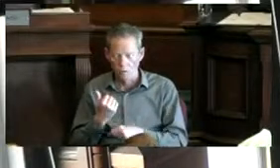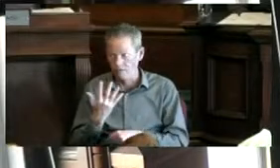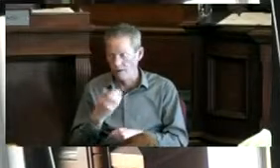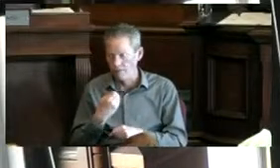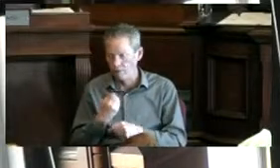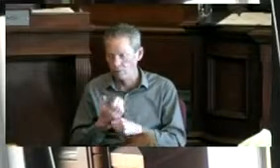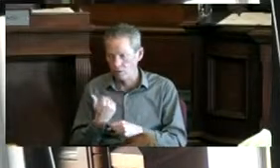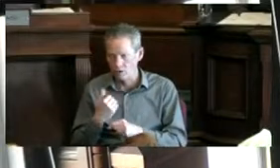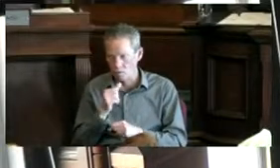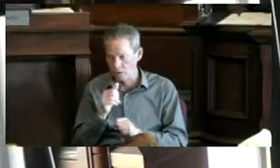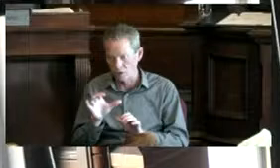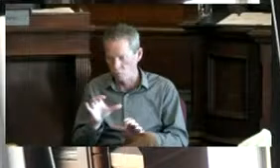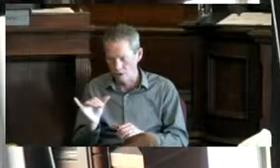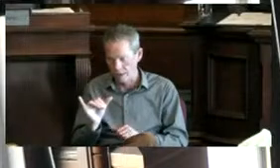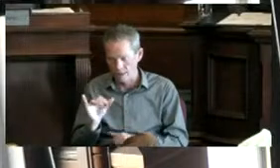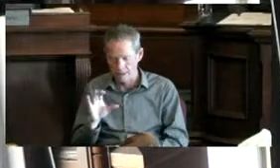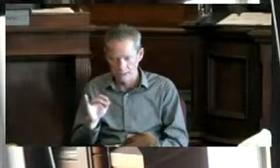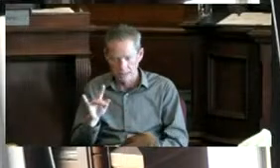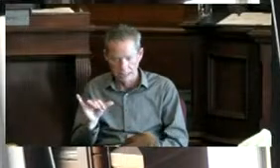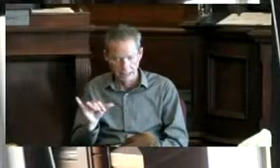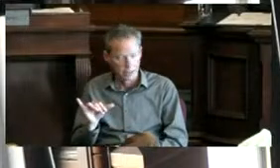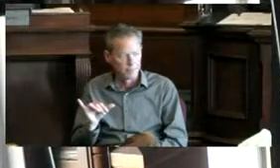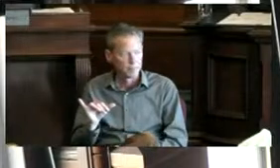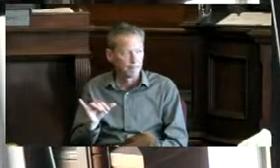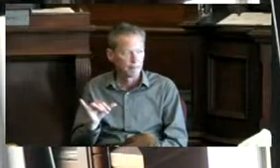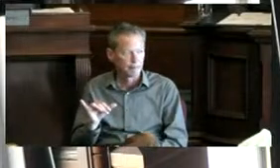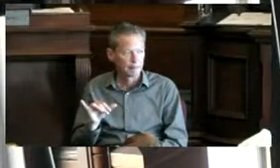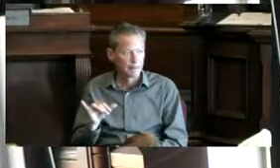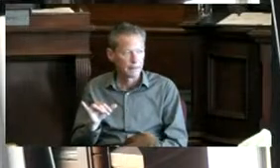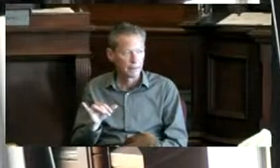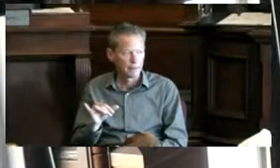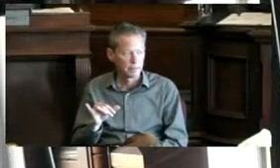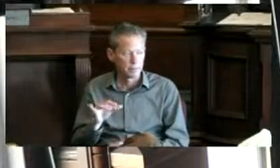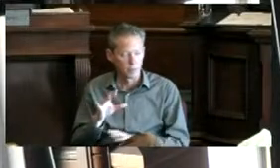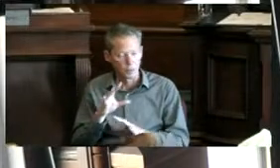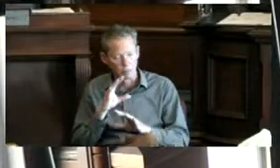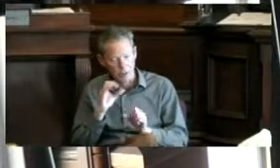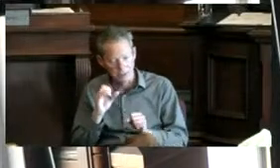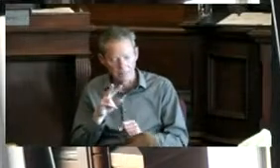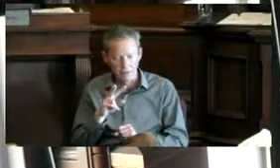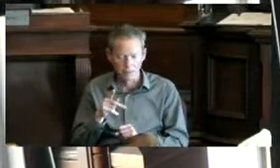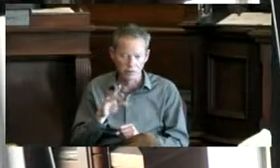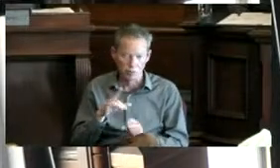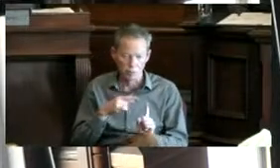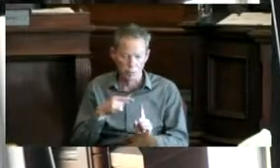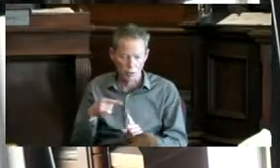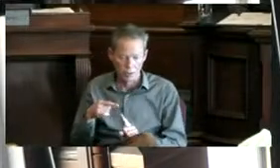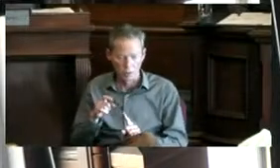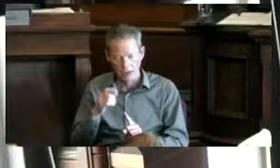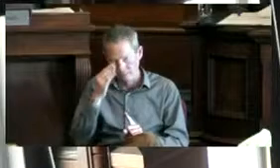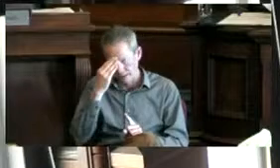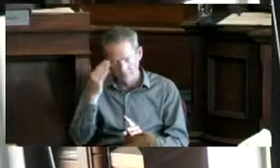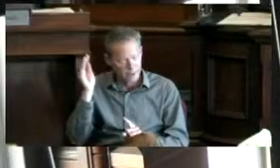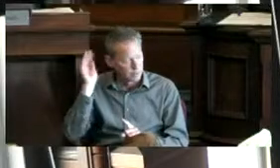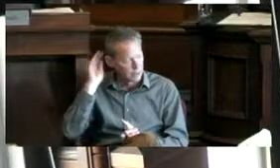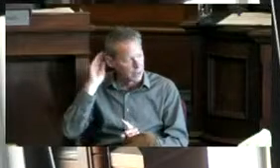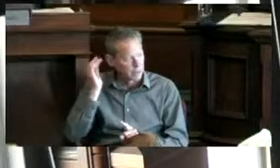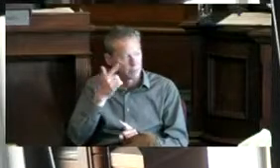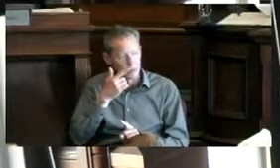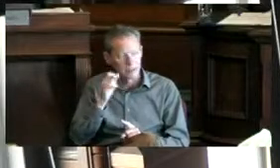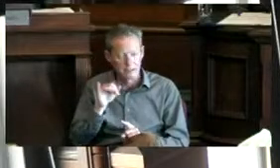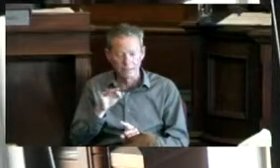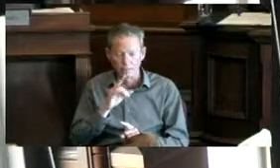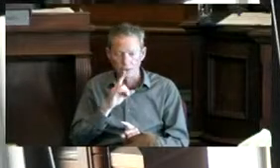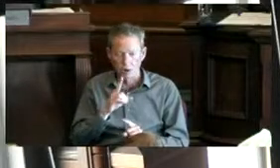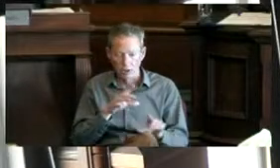ago, we did not do as a city. So to the president and vice president point, we have to keep that in mind, because if we are